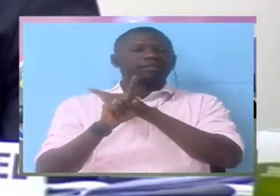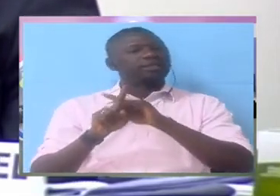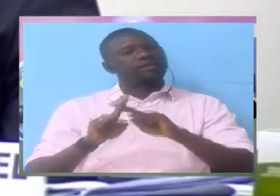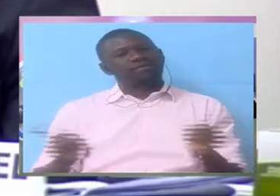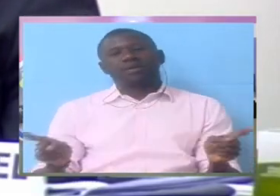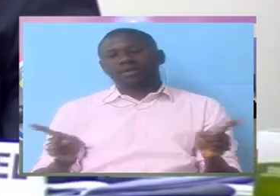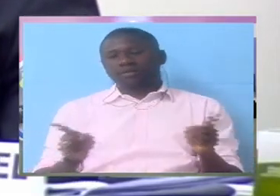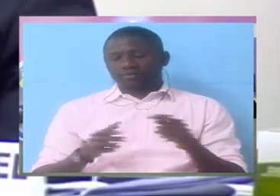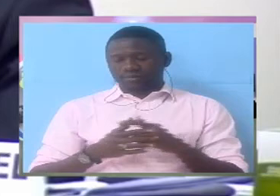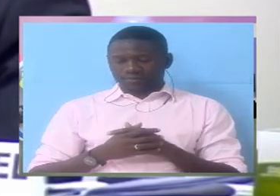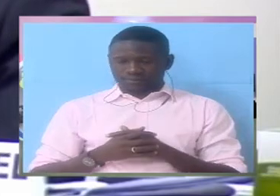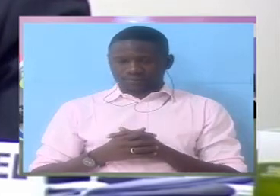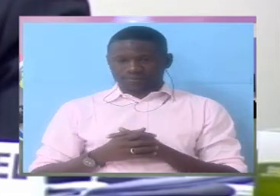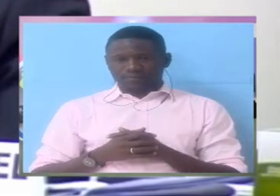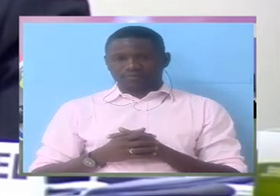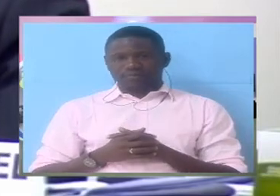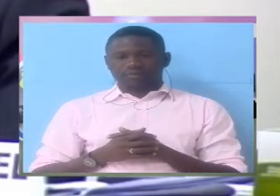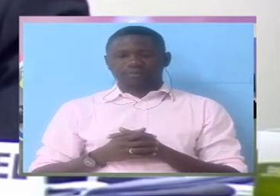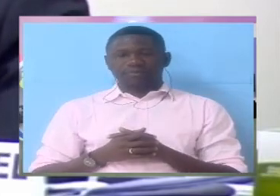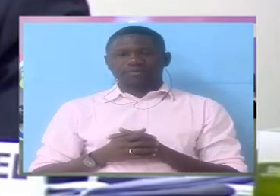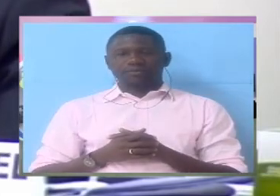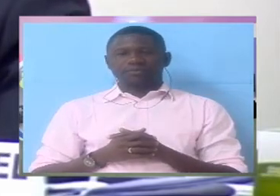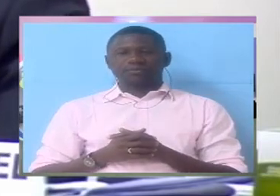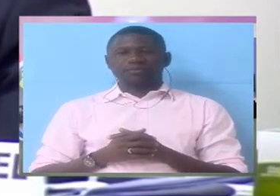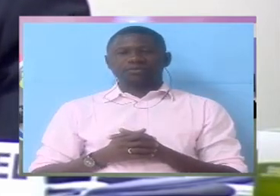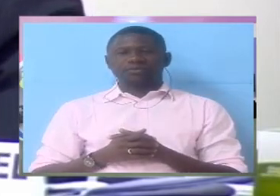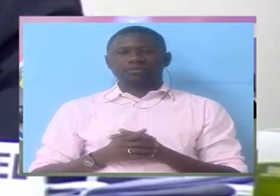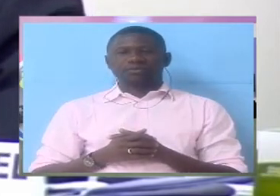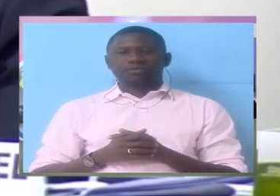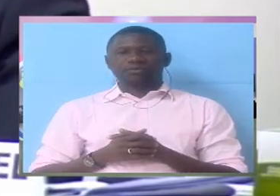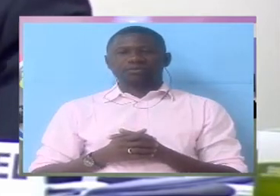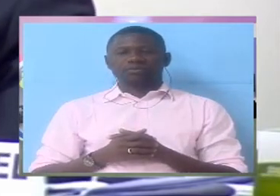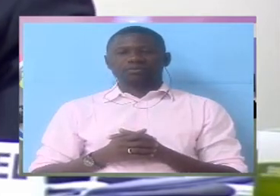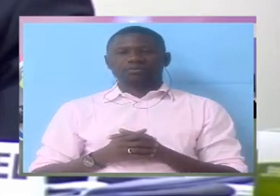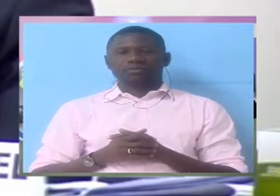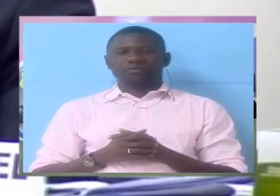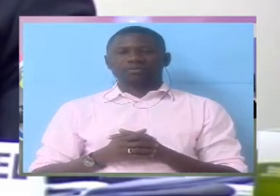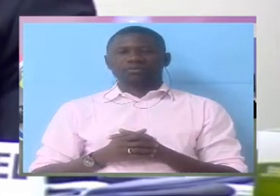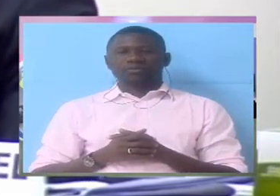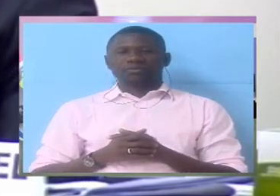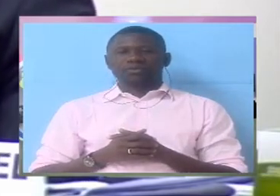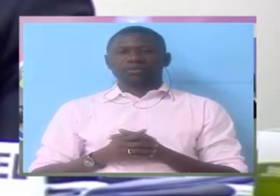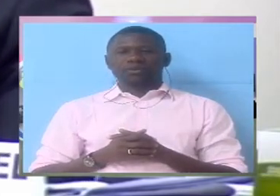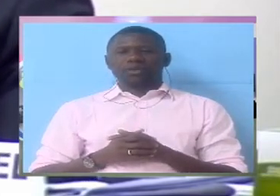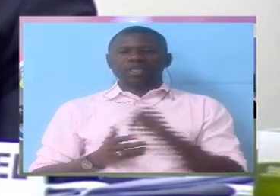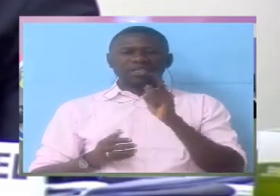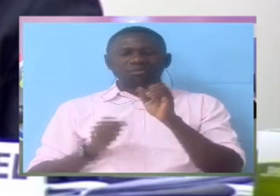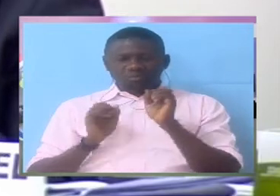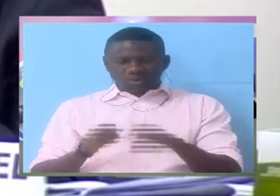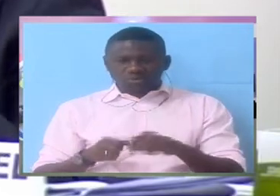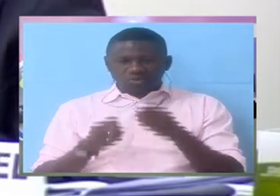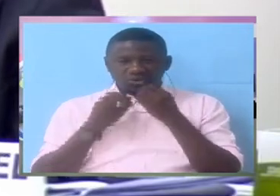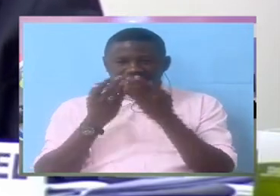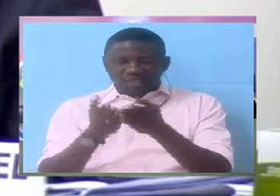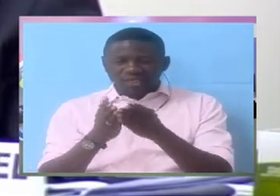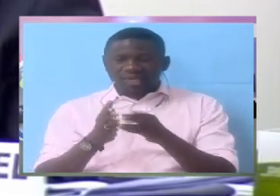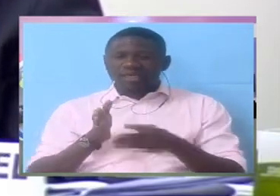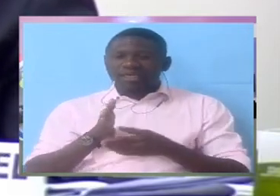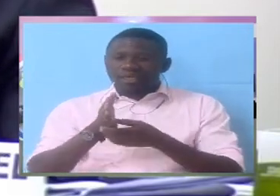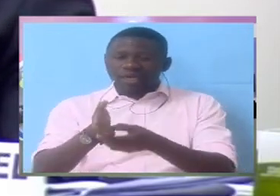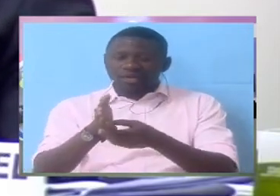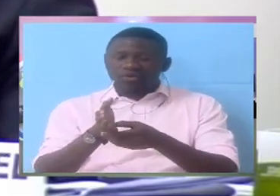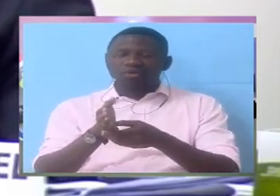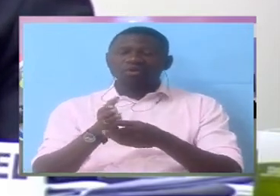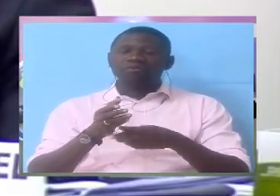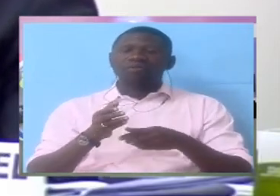yalon ko anu fartale. Under what circumstances would it be said that the director of operations